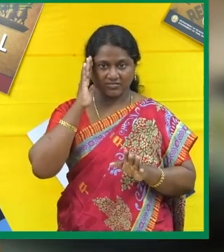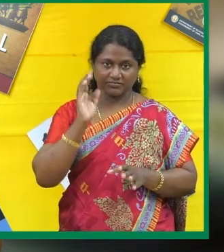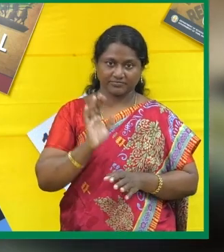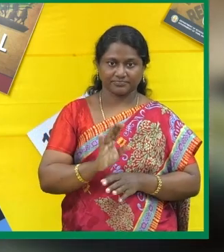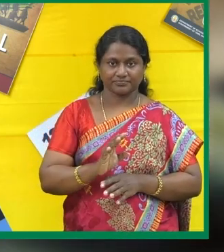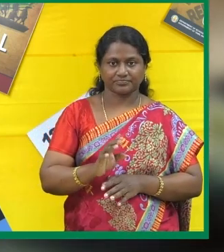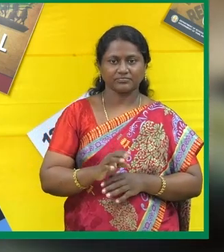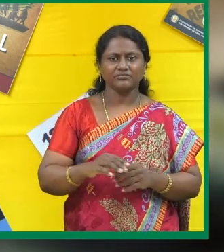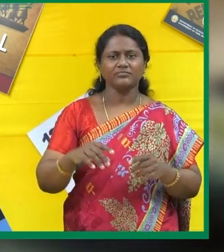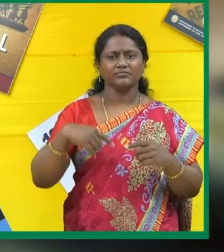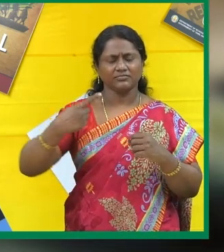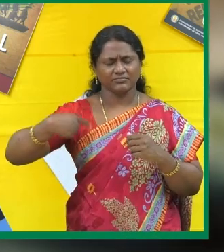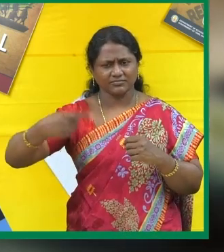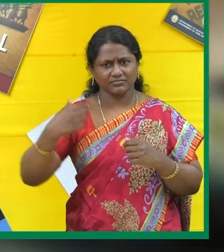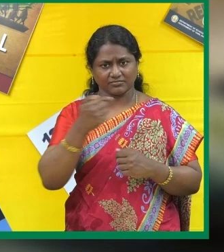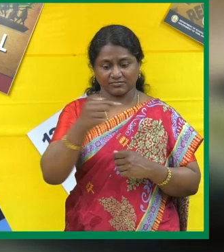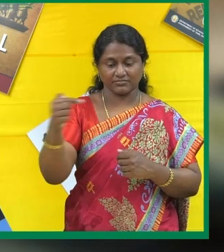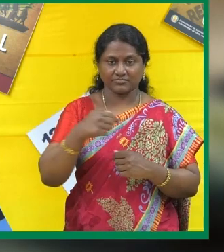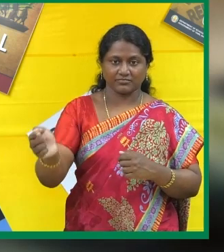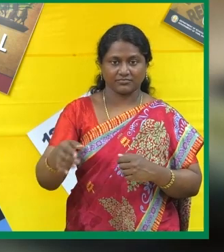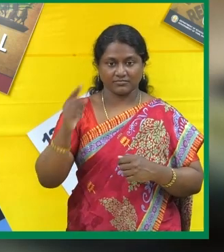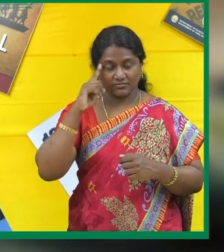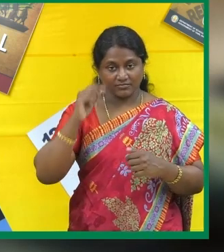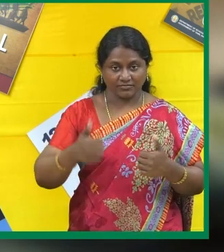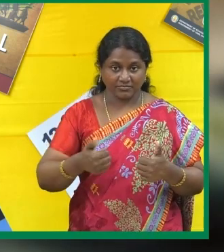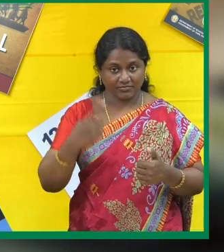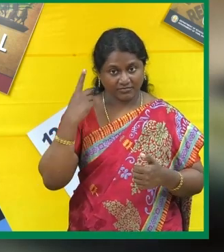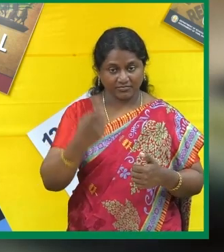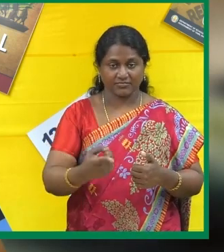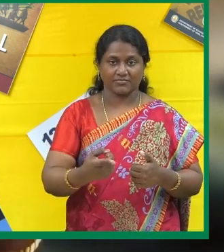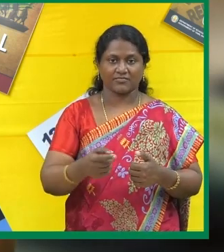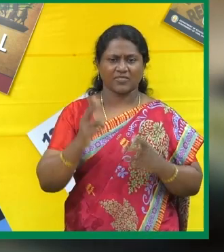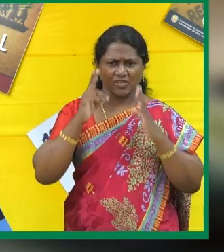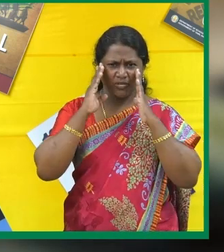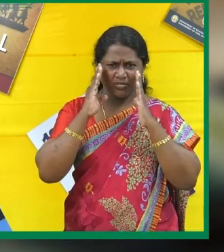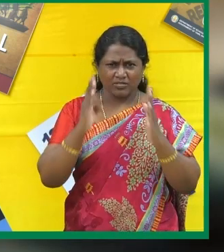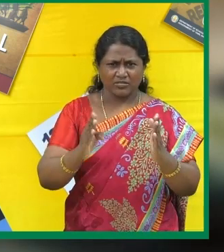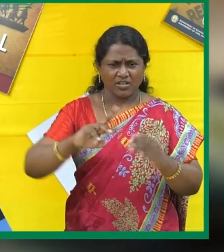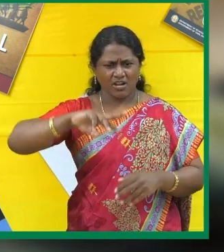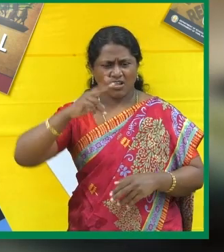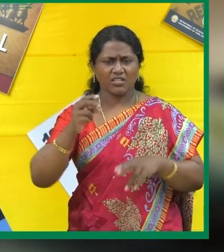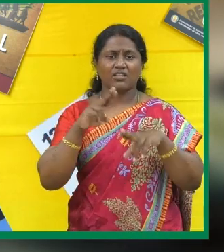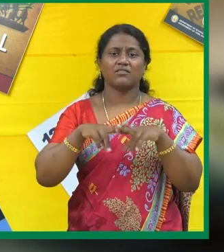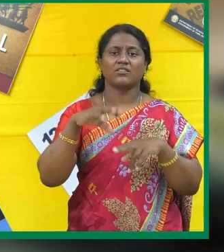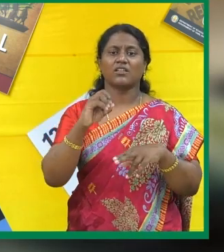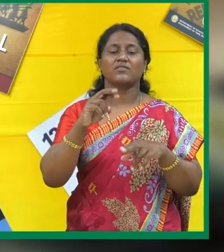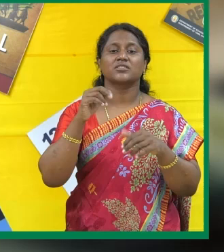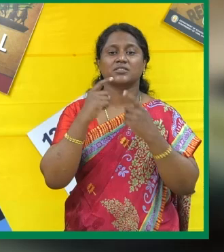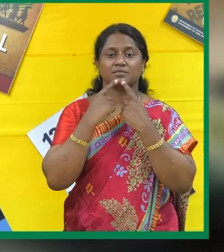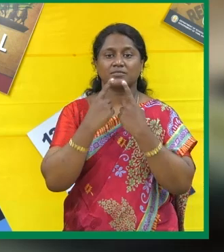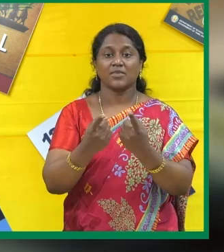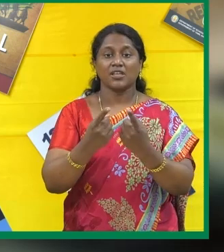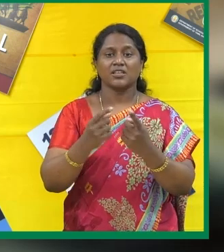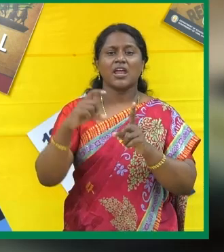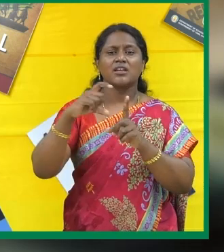lines. Like this, every line you can analyze. Then you can see another figure of speech, dim